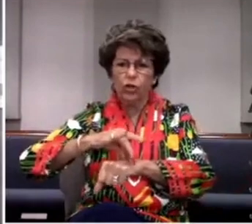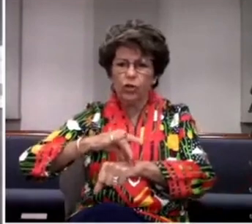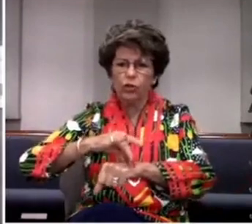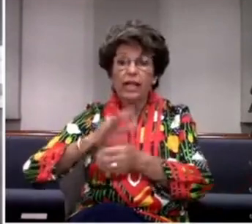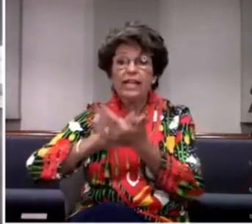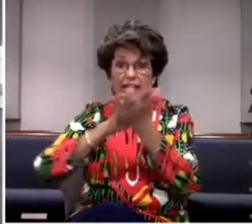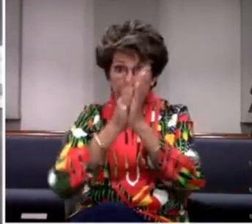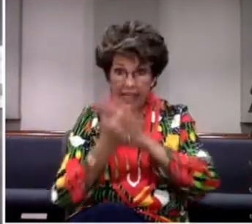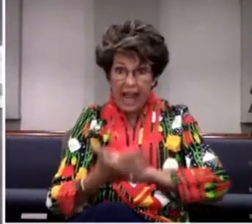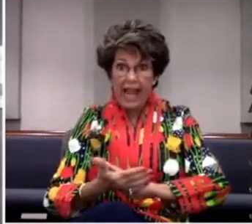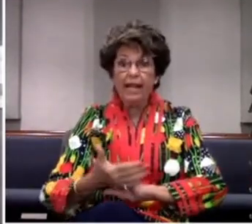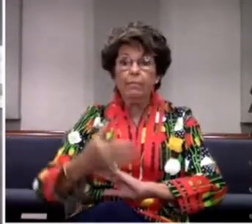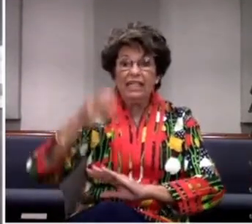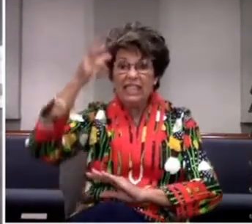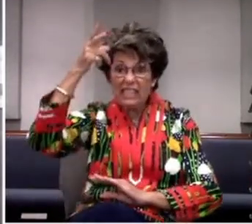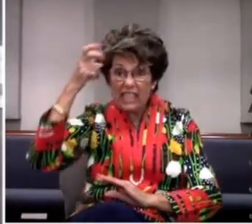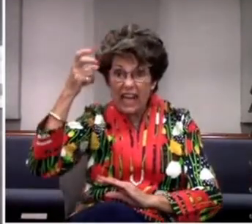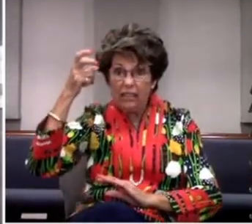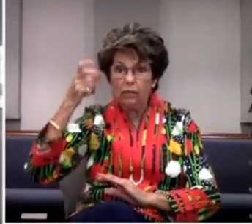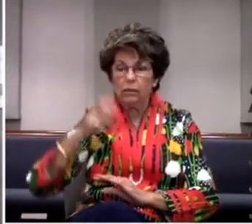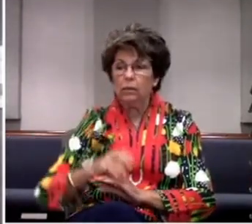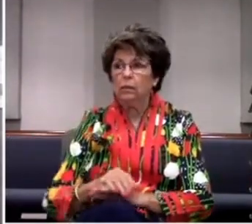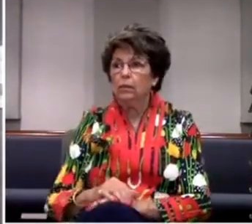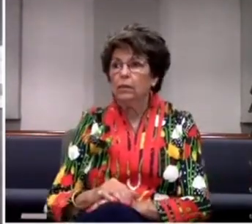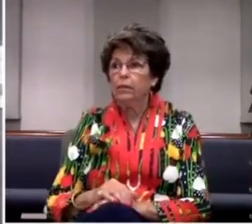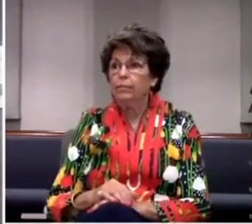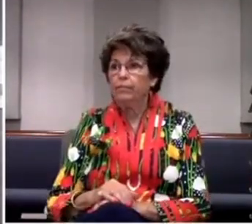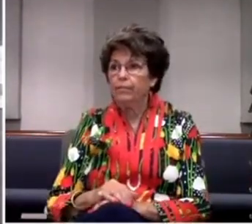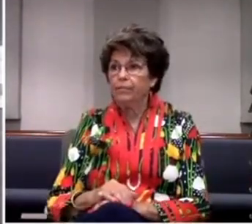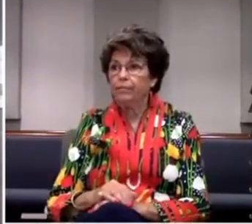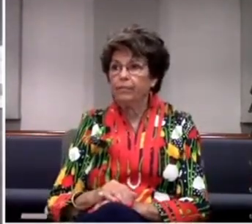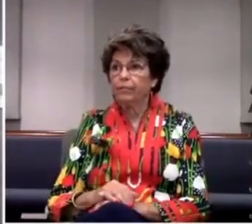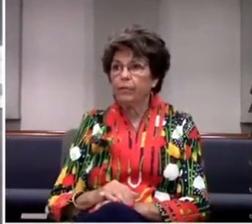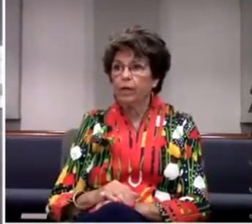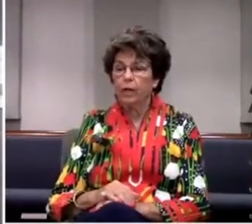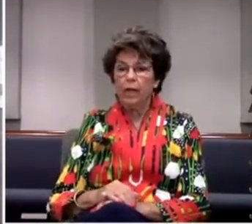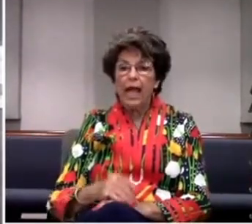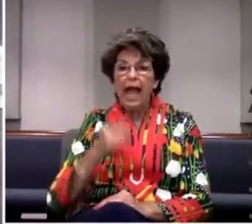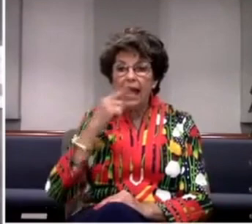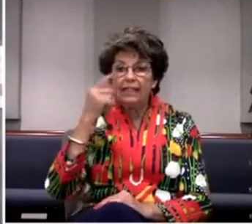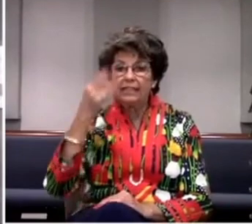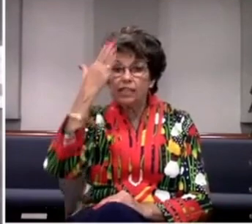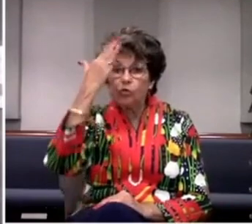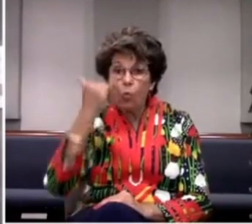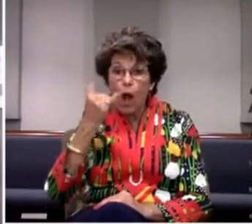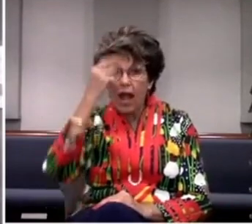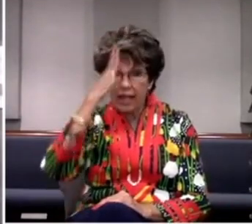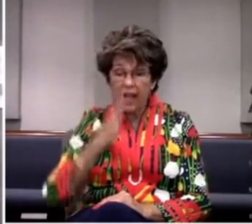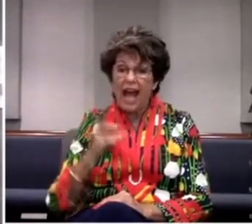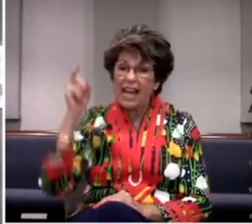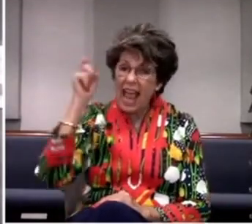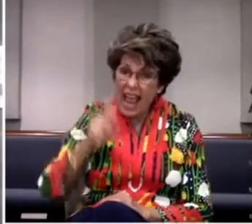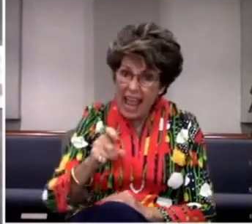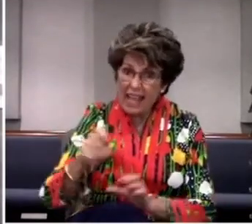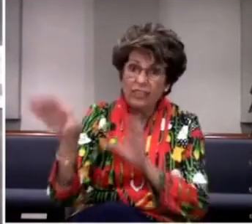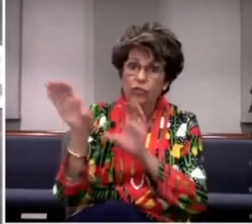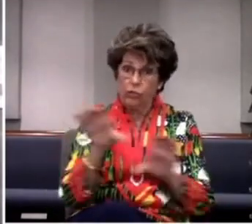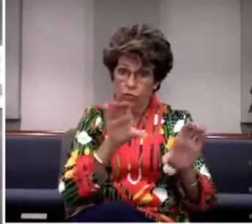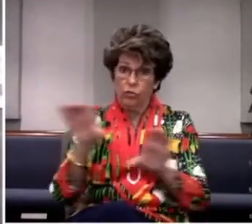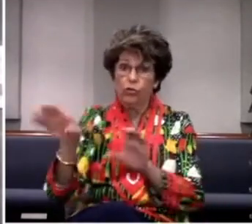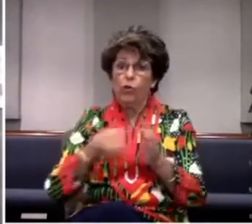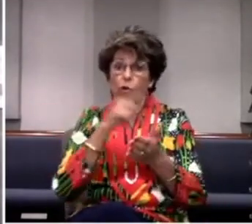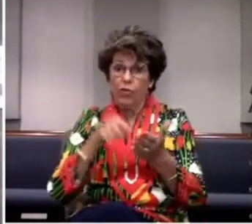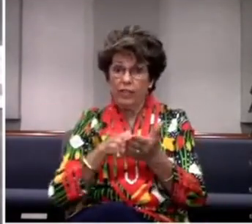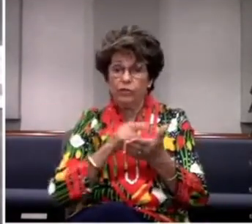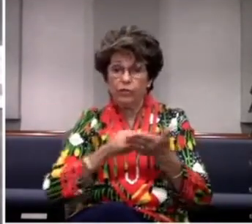And God says in the following verses why God had to do this. Keep reading. Verse 13.